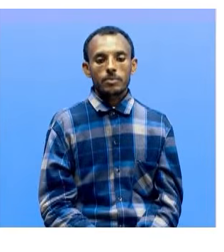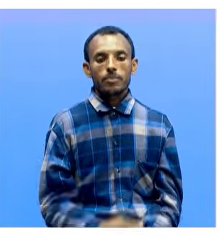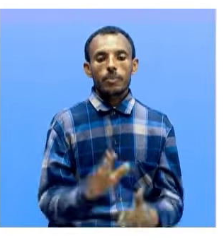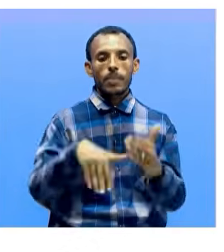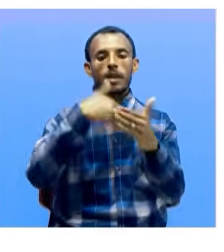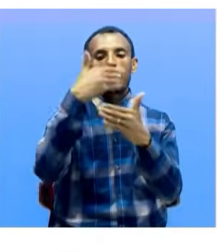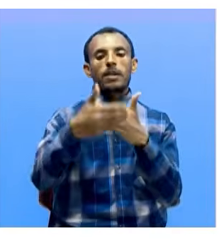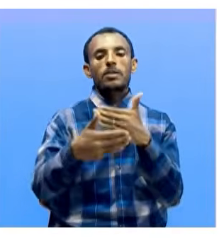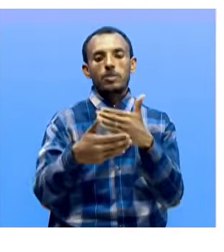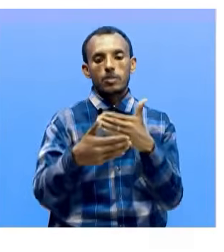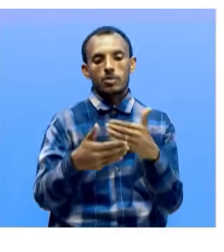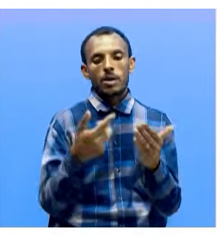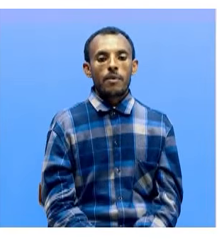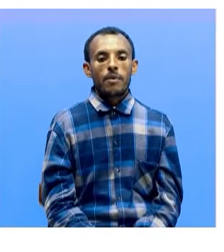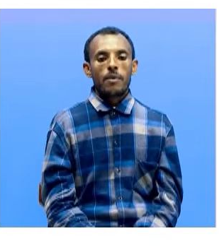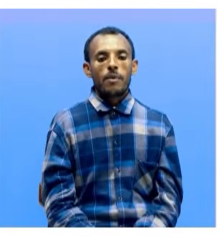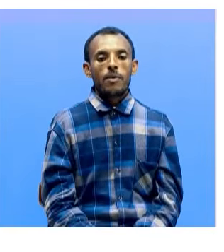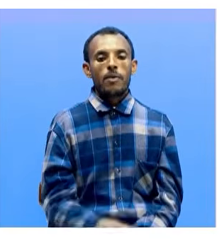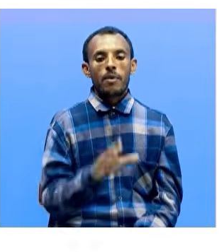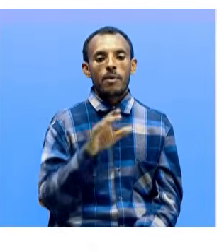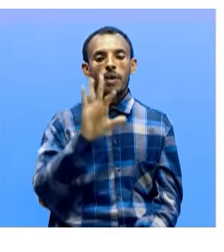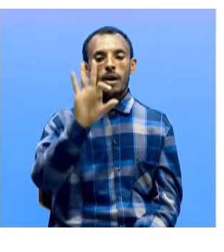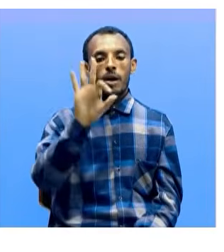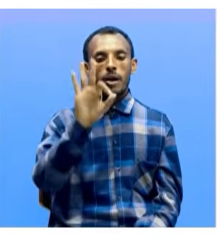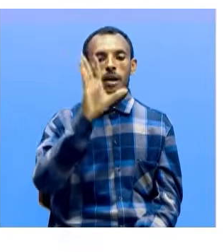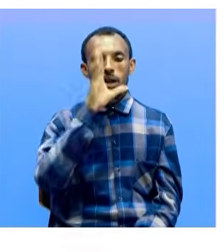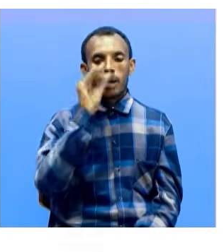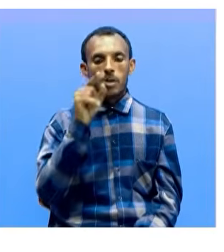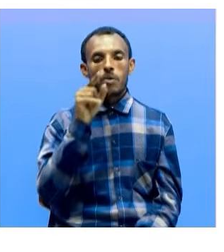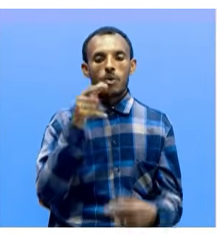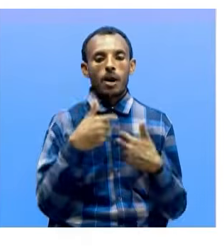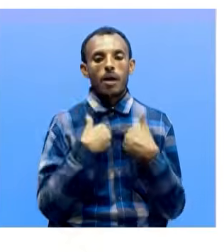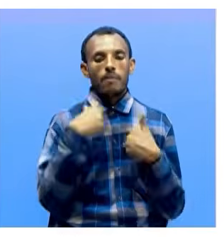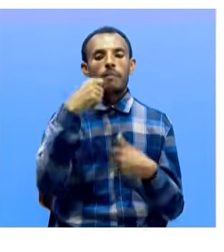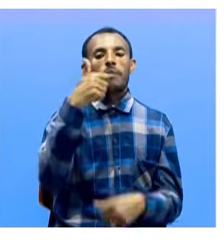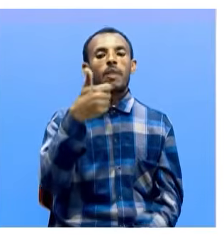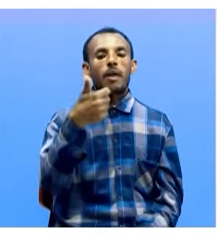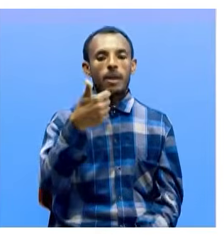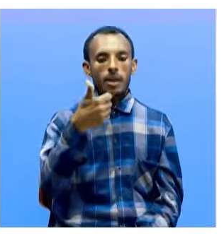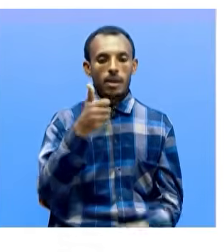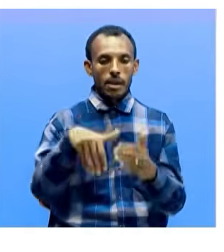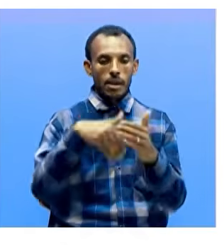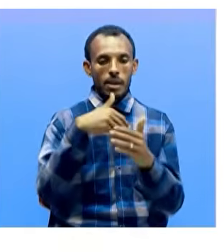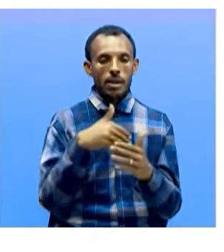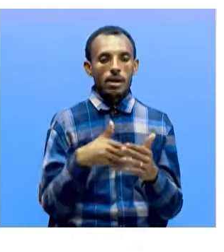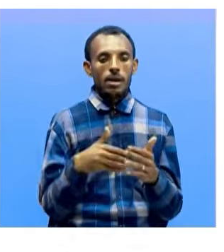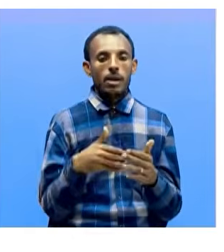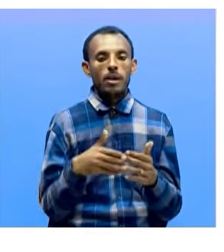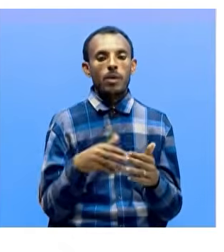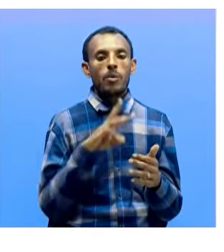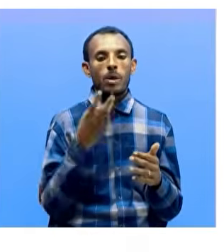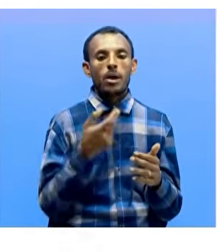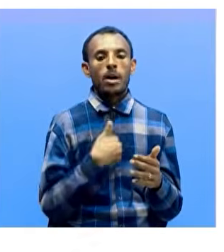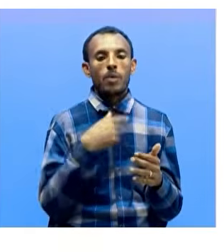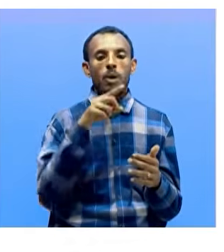Next to 8, we have 9. Next to 9, we have 10. Let's count it. We have 1,